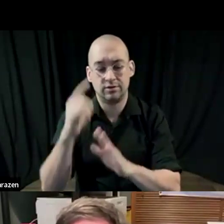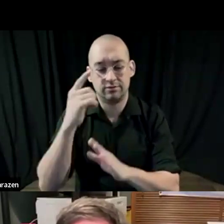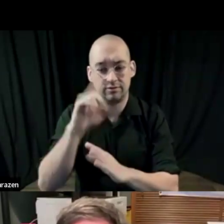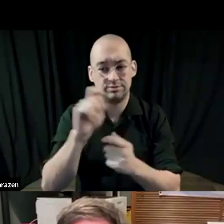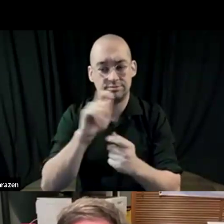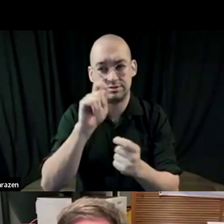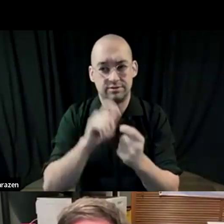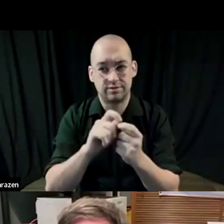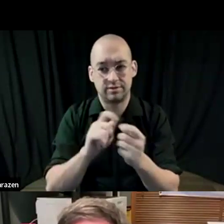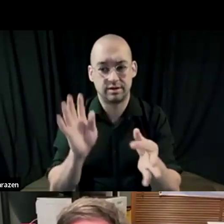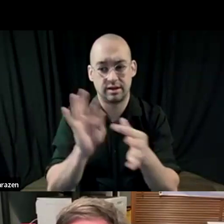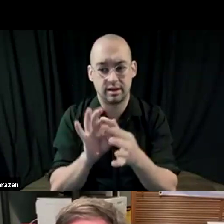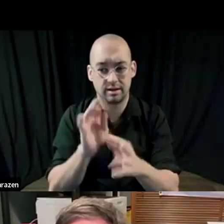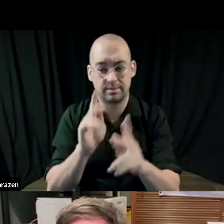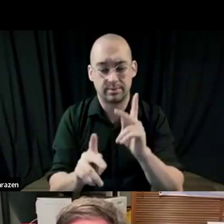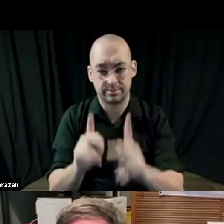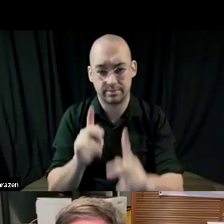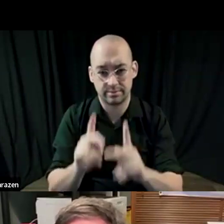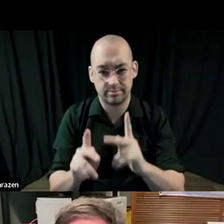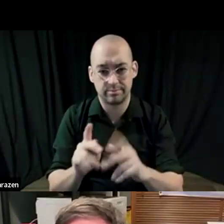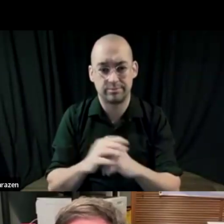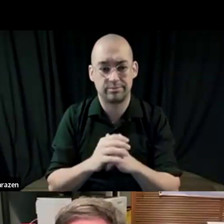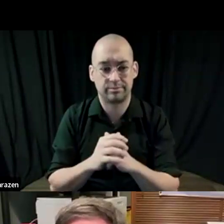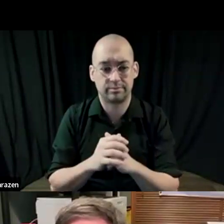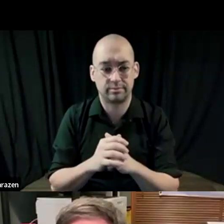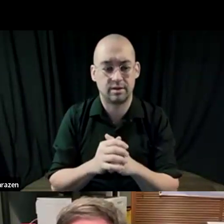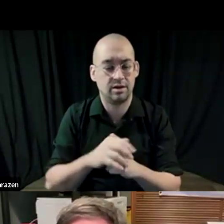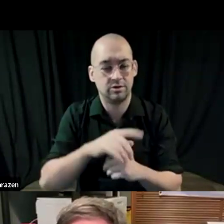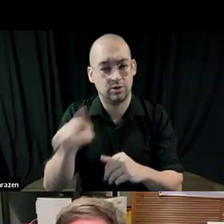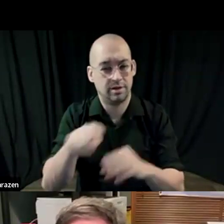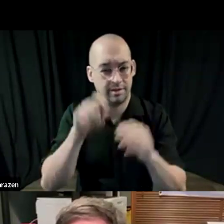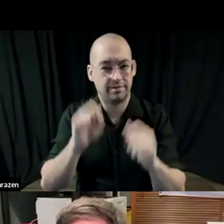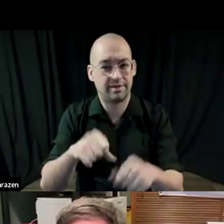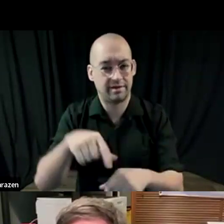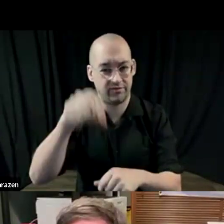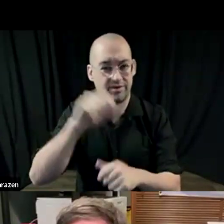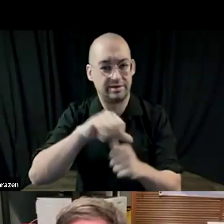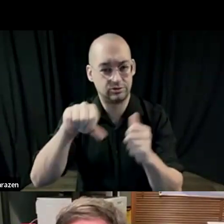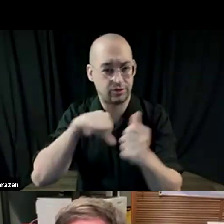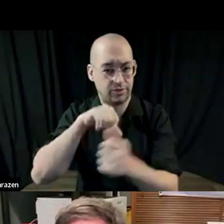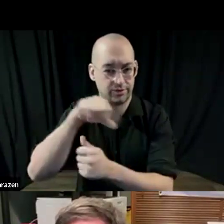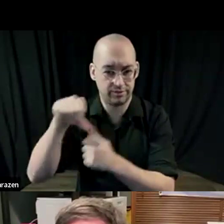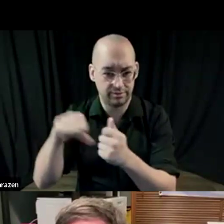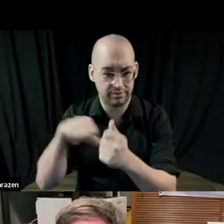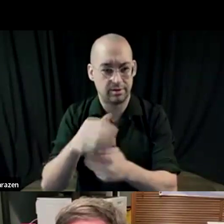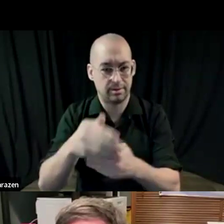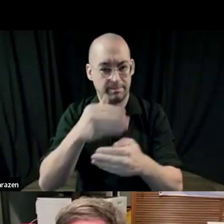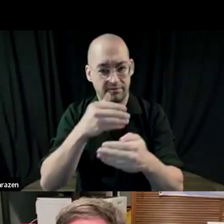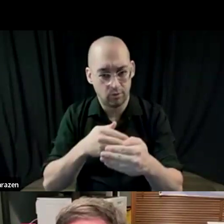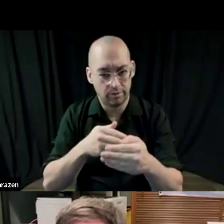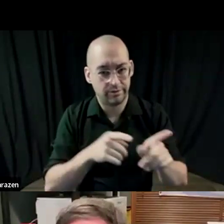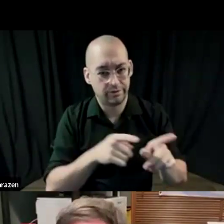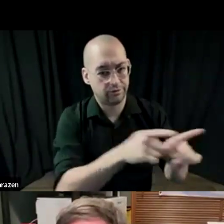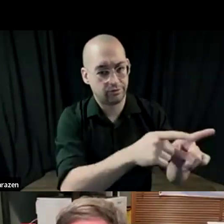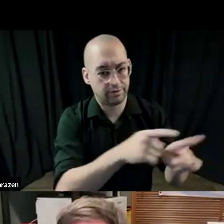specifically to connect people so that they could find each other, prior to and during the request